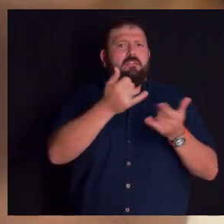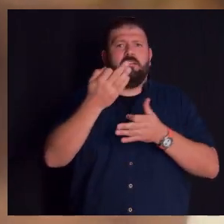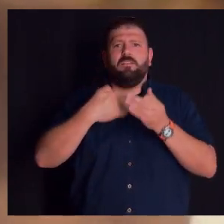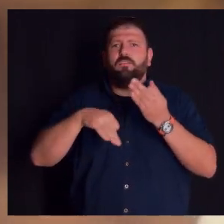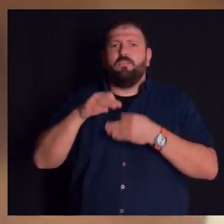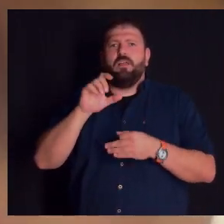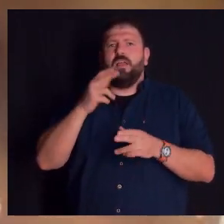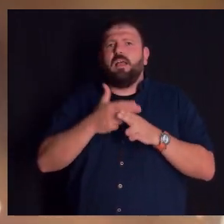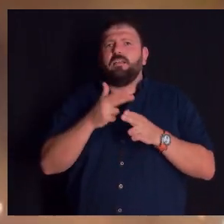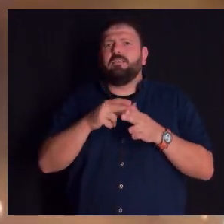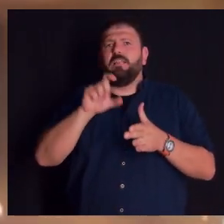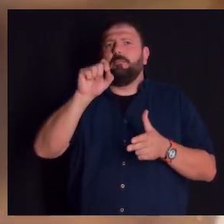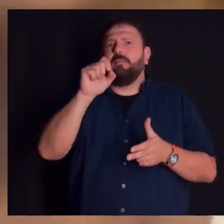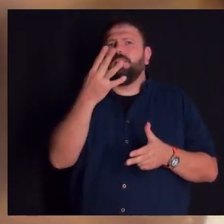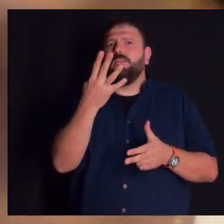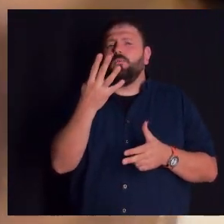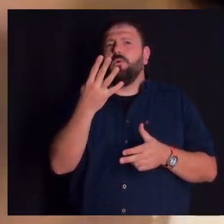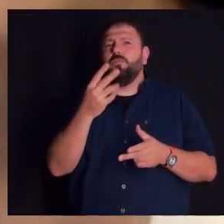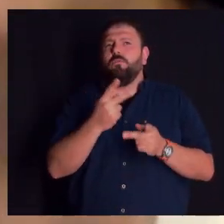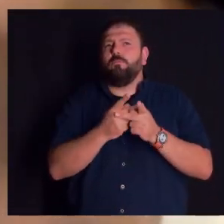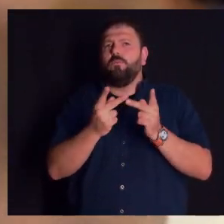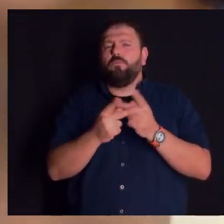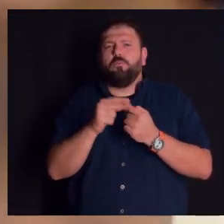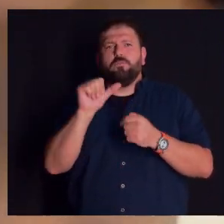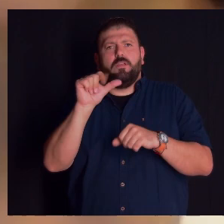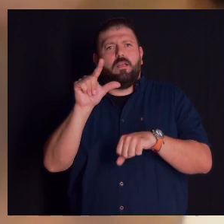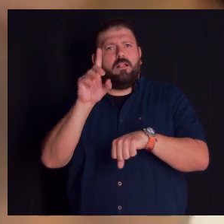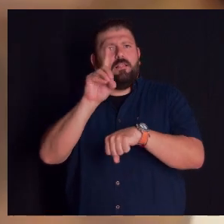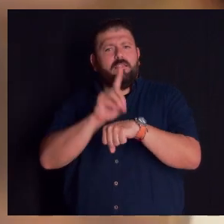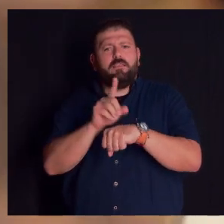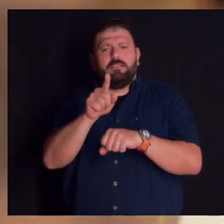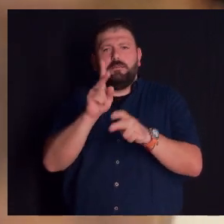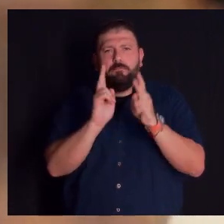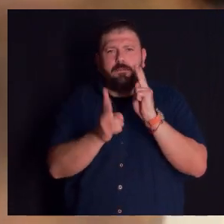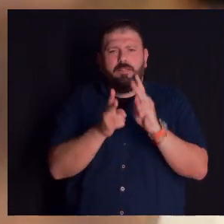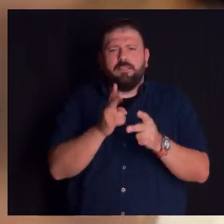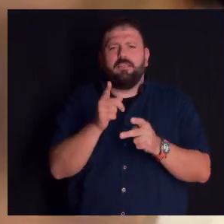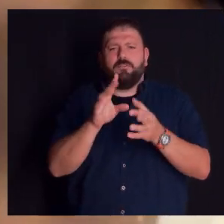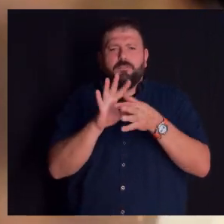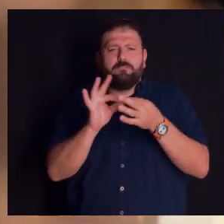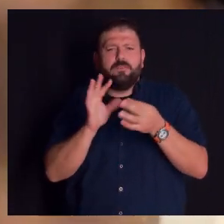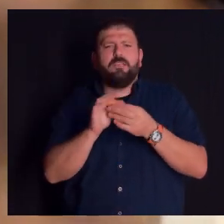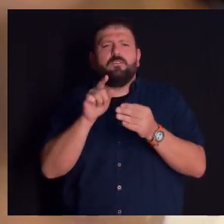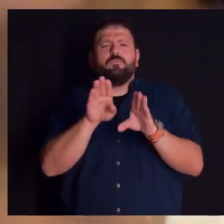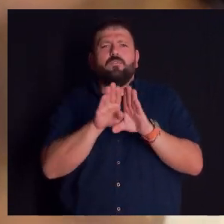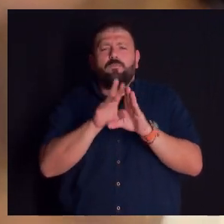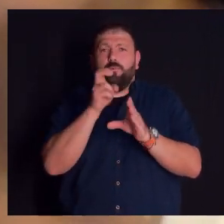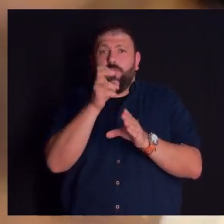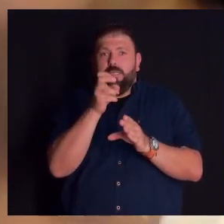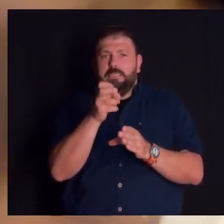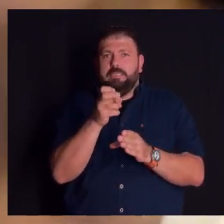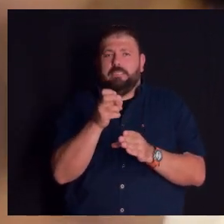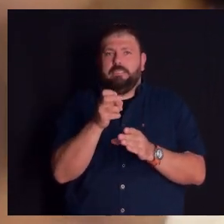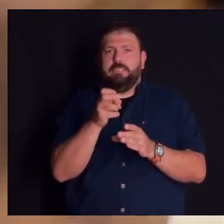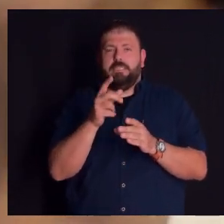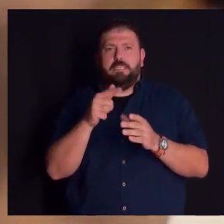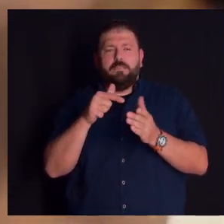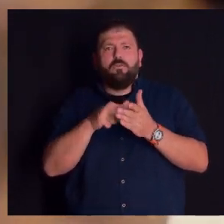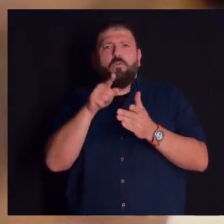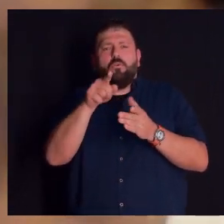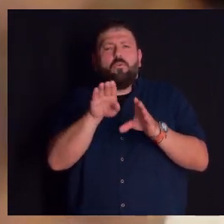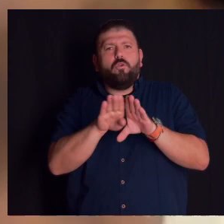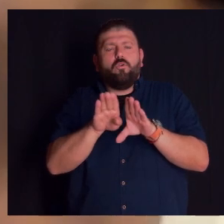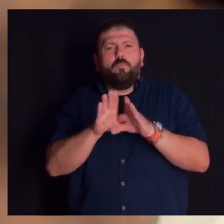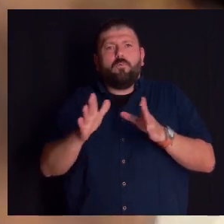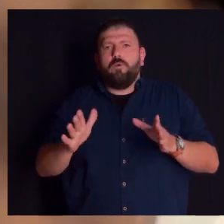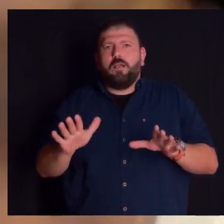like 24 nothing, productos al día. up to A ver, 24 products a platícanos day. un Okay, poquito y come sobre on, tell todo us a little también bit esta about this. parte que, ¿en qué ha cambiado? Ahora tengo